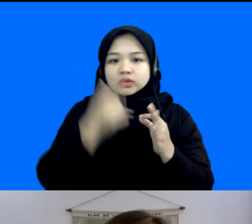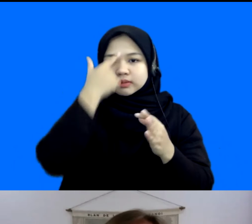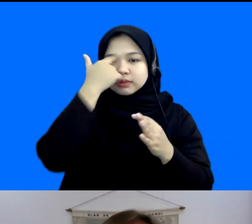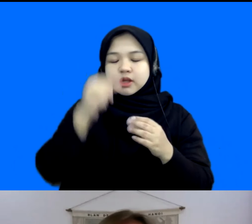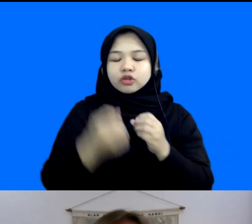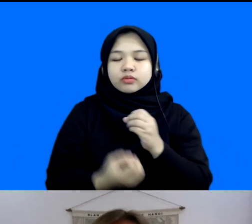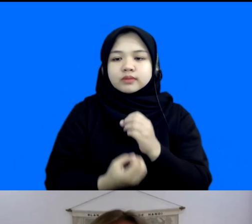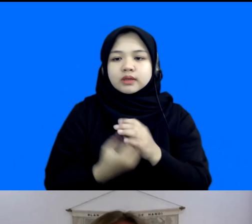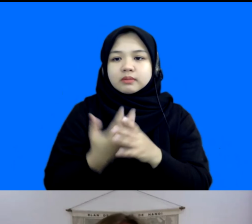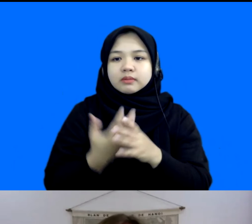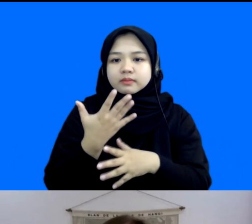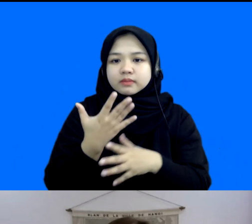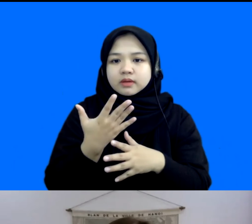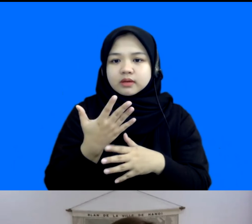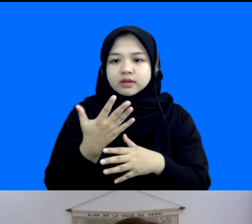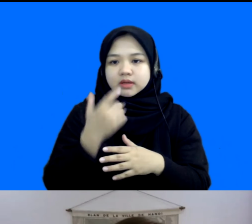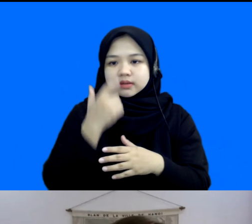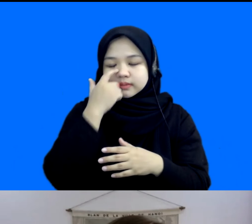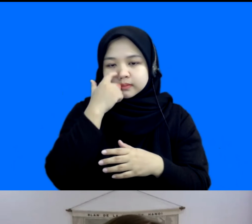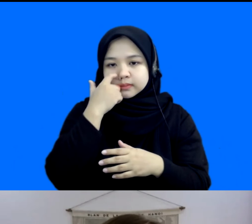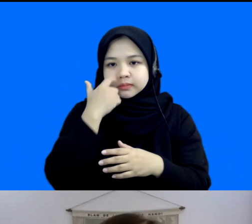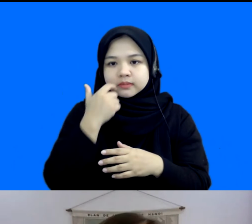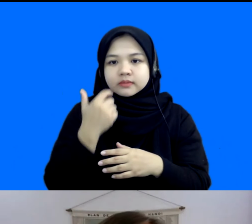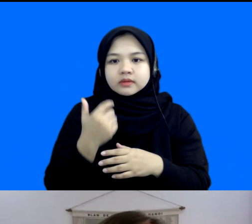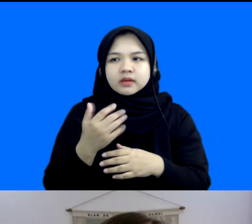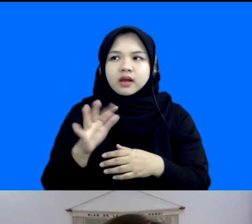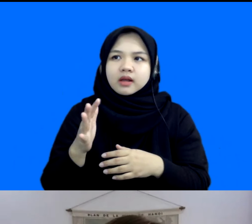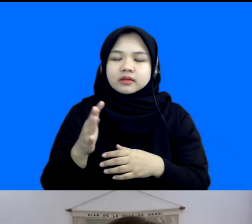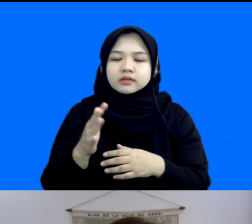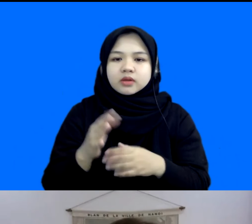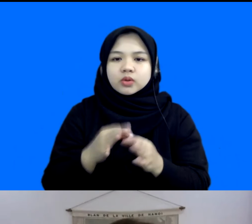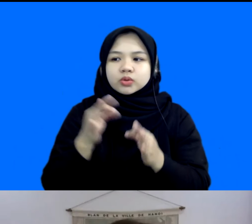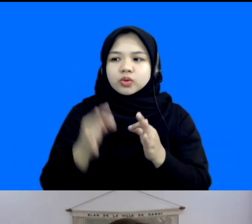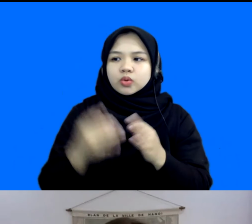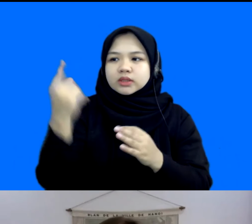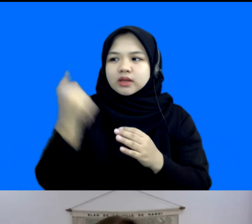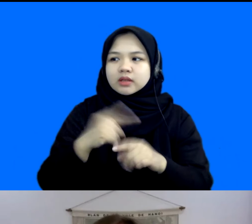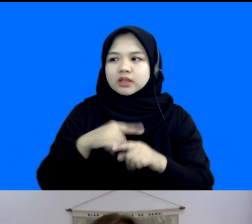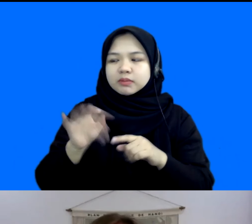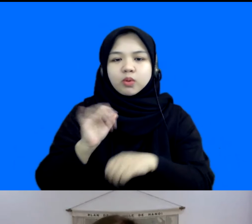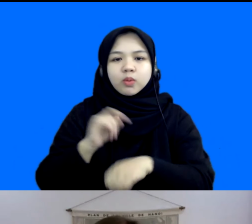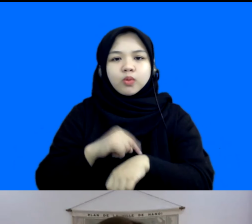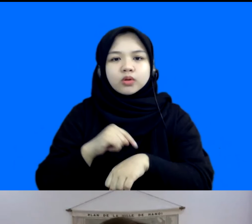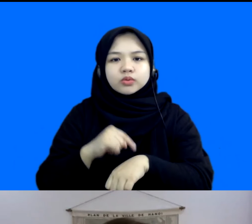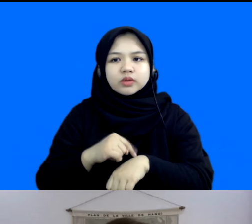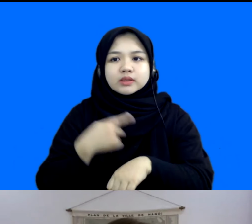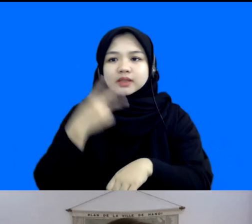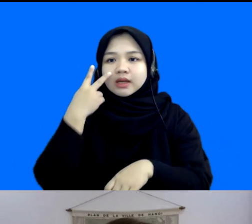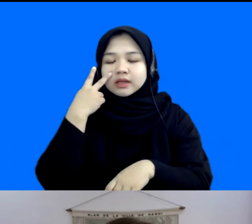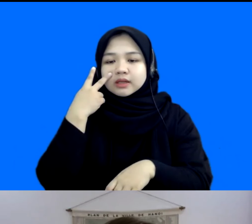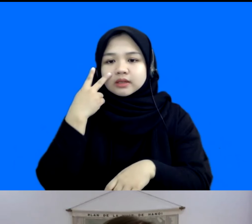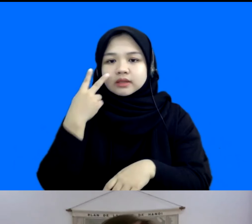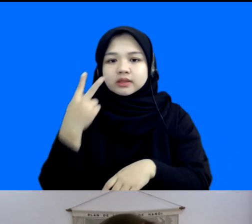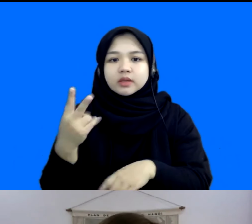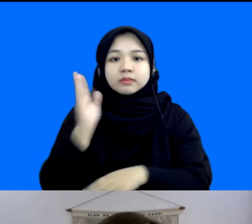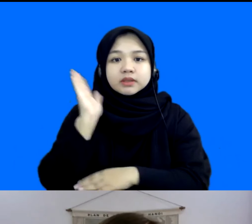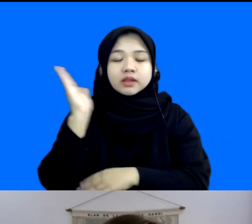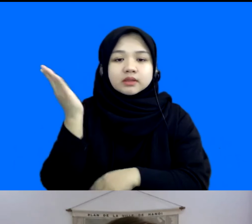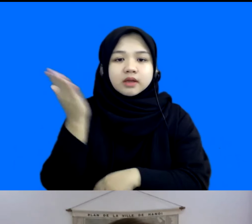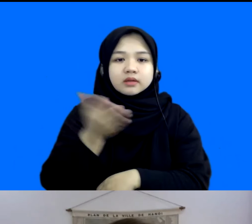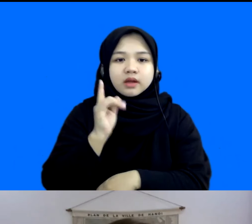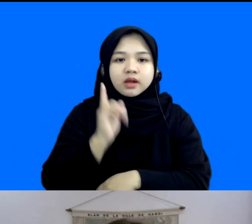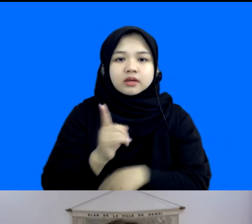find the solution comes before the problem. And I noticed in your presentation, you mentioned a 3-month period where you assess the